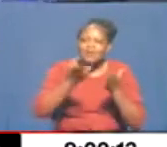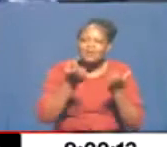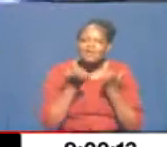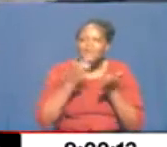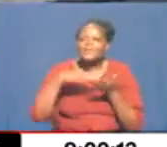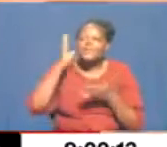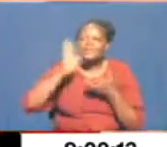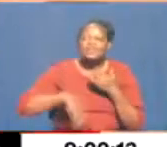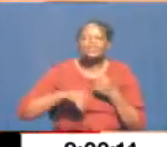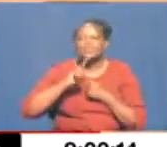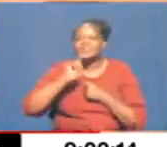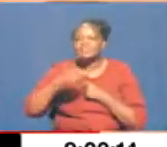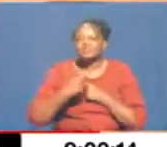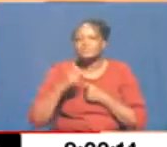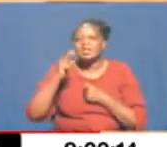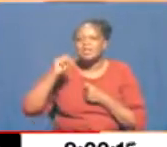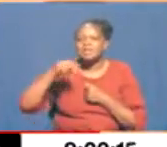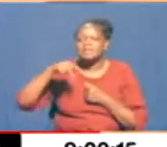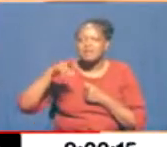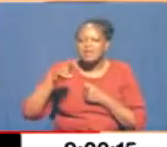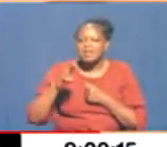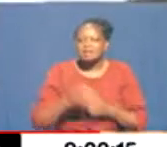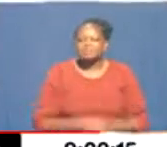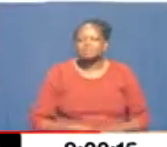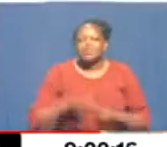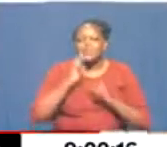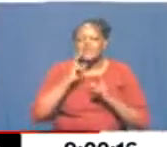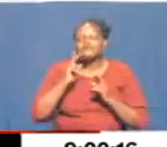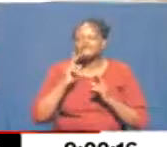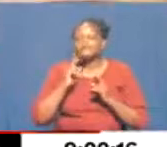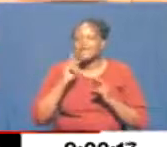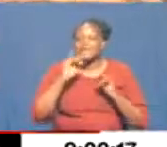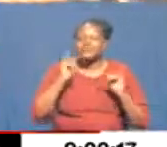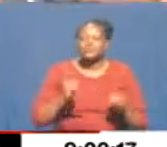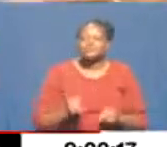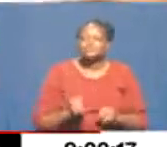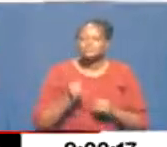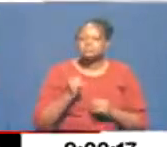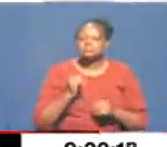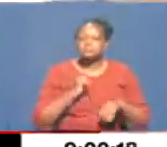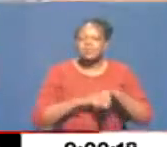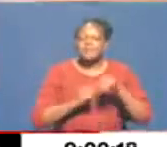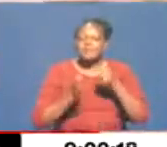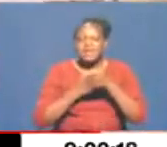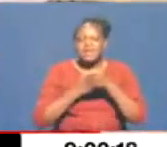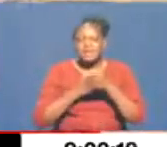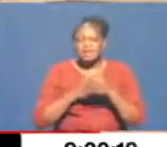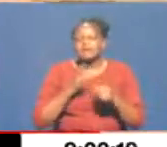1,000 NPRs. Reporting for Prime Edition, I'm Jackie Wambiru.